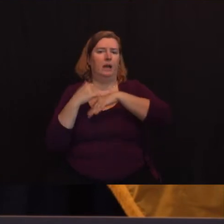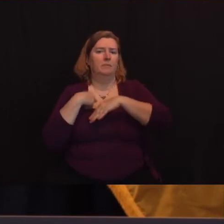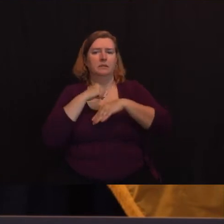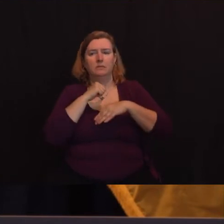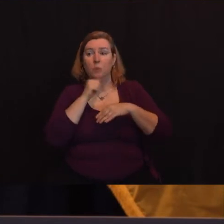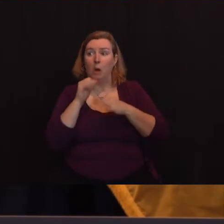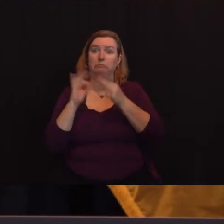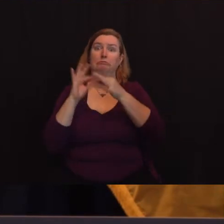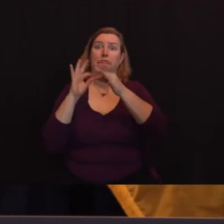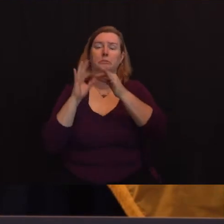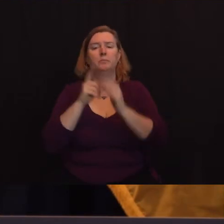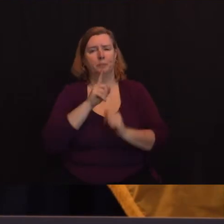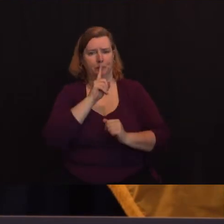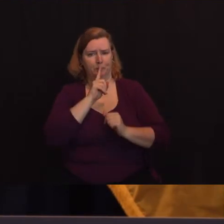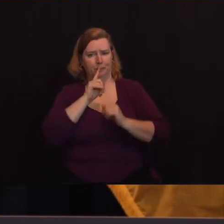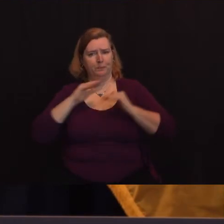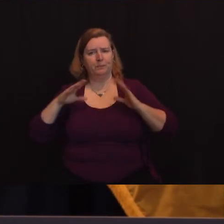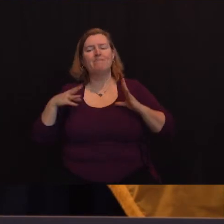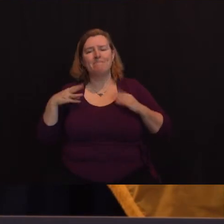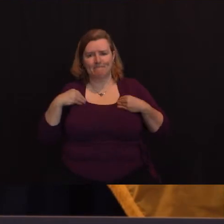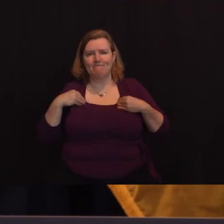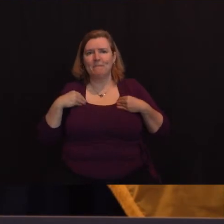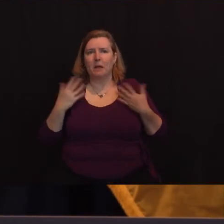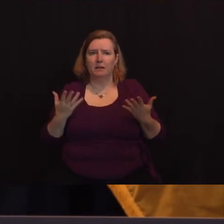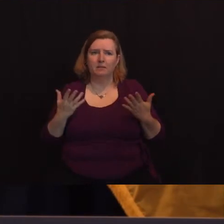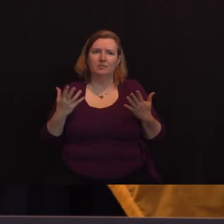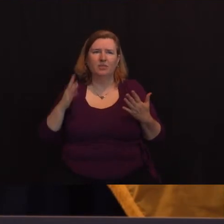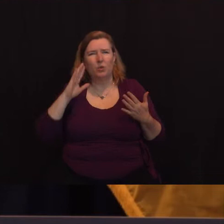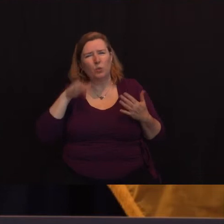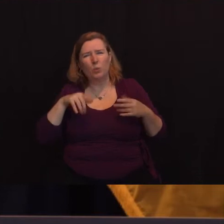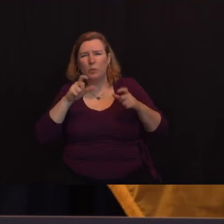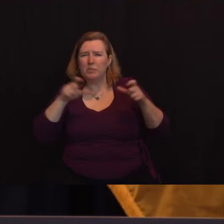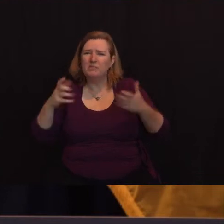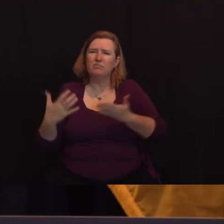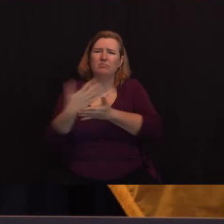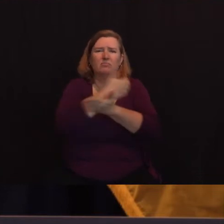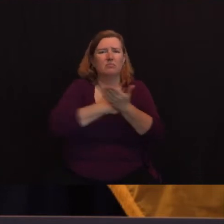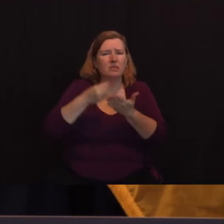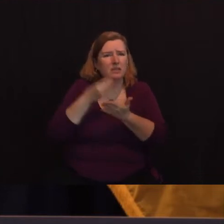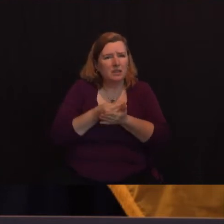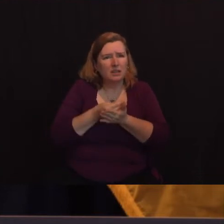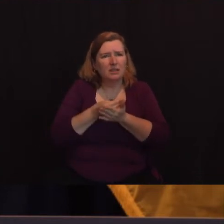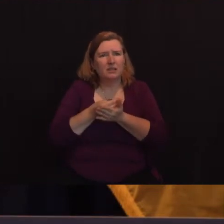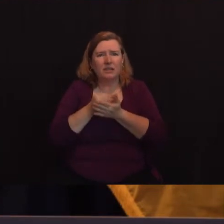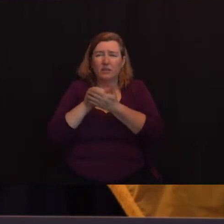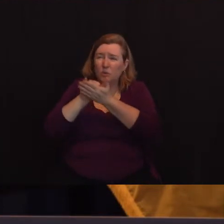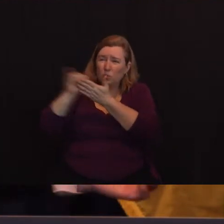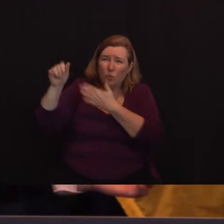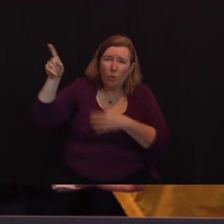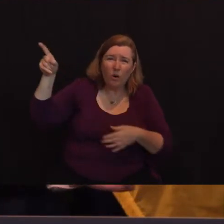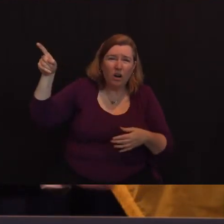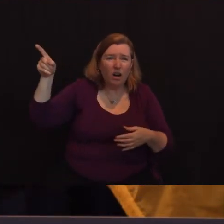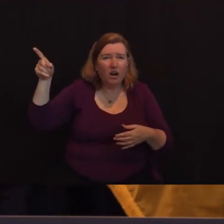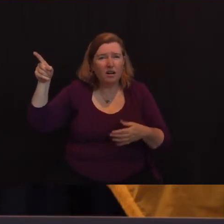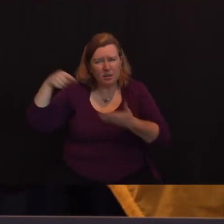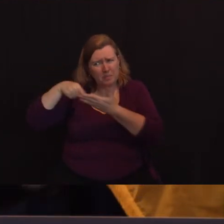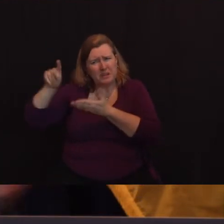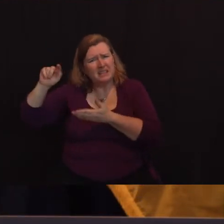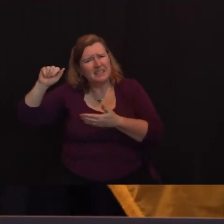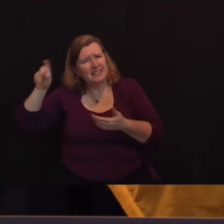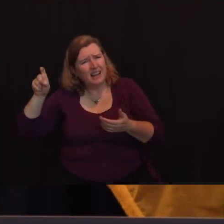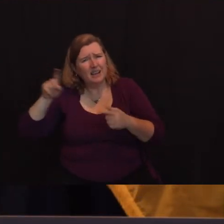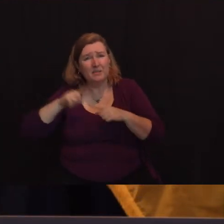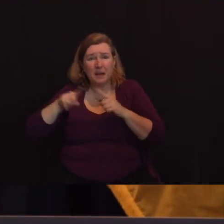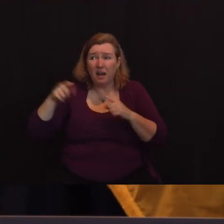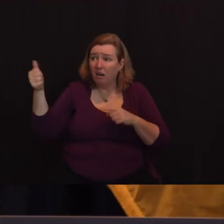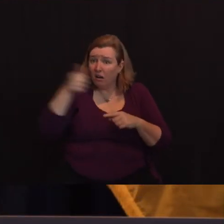on wages that are taxed in New York, which makes sense, I guess, if you're going into New York every day, but doesn't make a whole lot of sense if you're